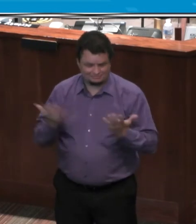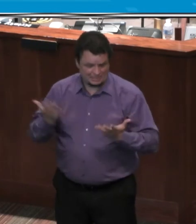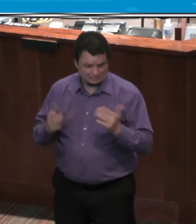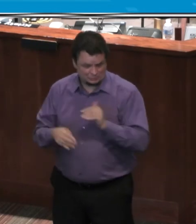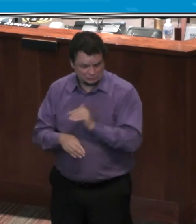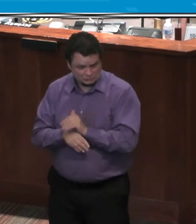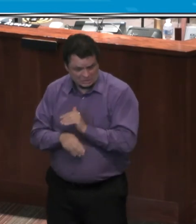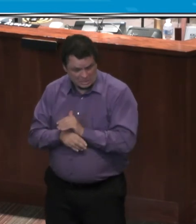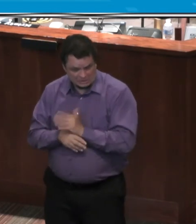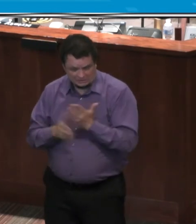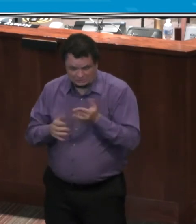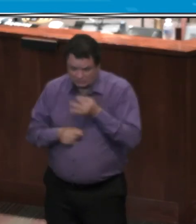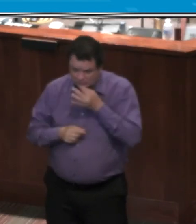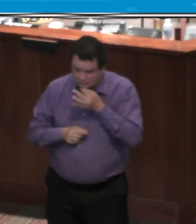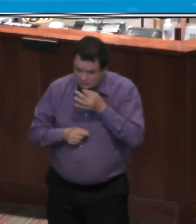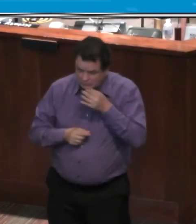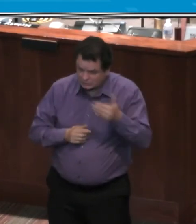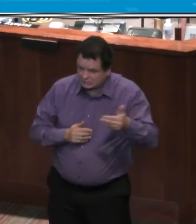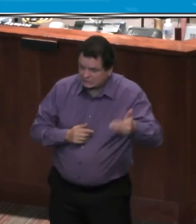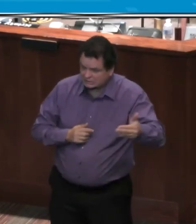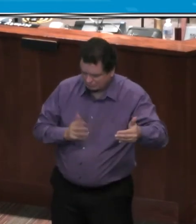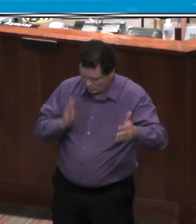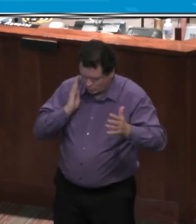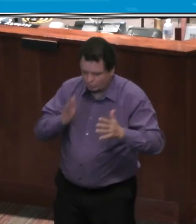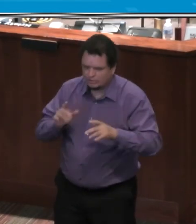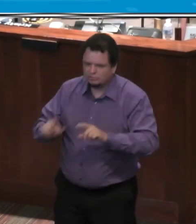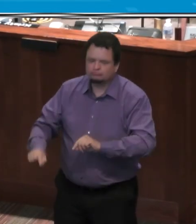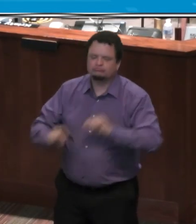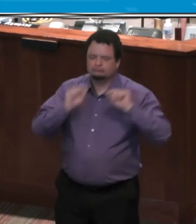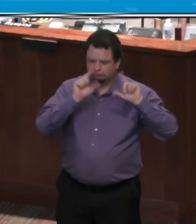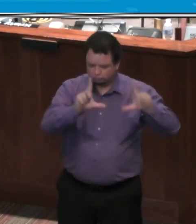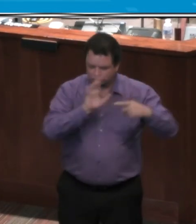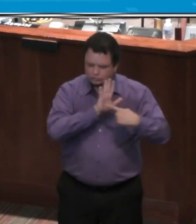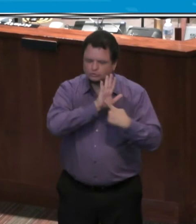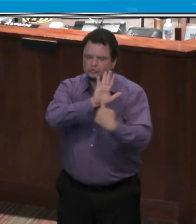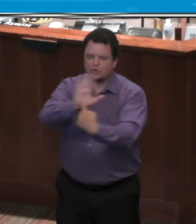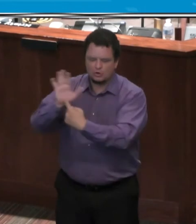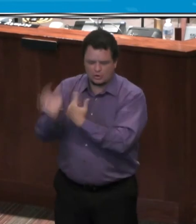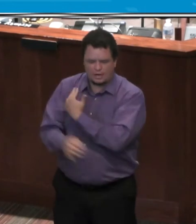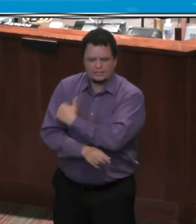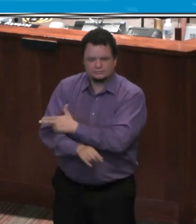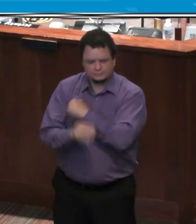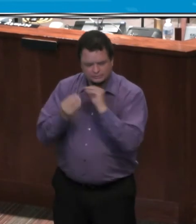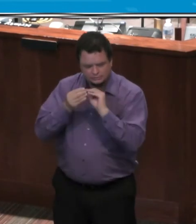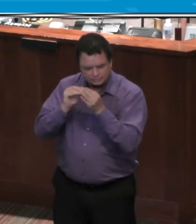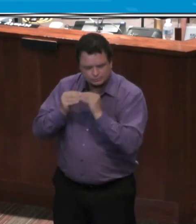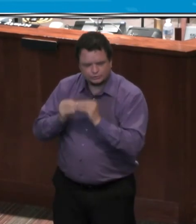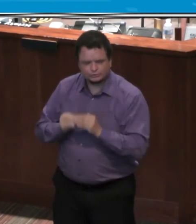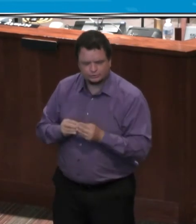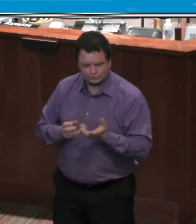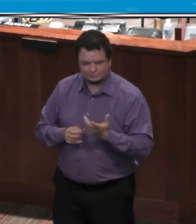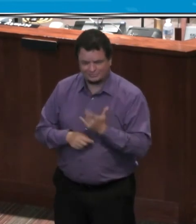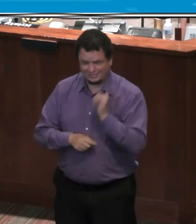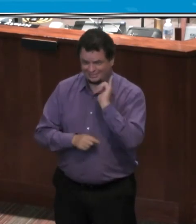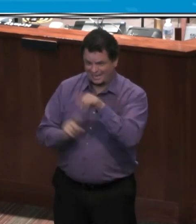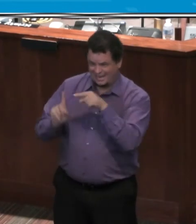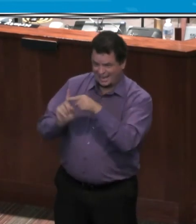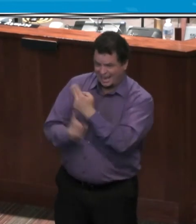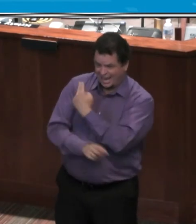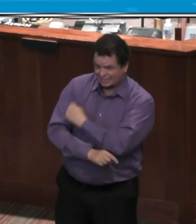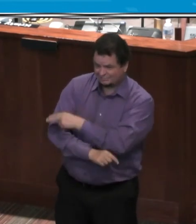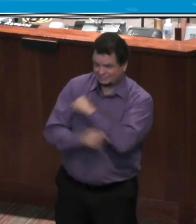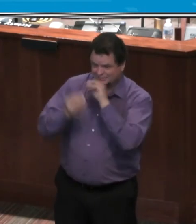because that's a new step forward. And again, this is information that is really hospital information, hospital knowledge that they're allowing us to display